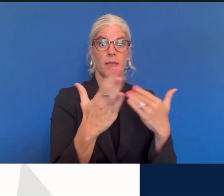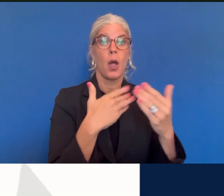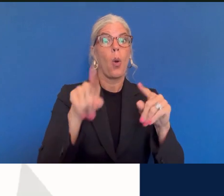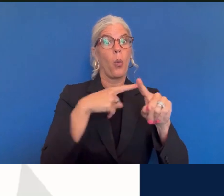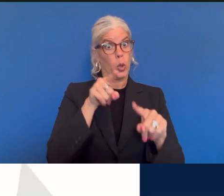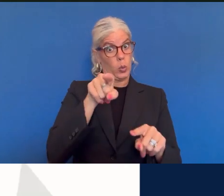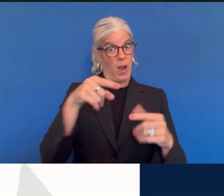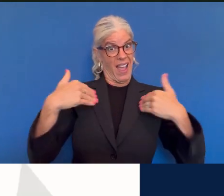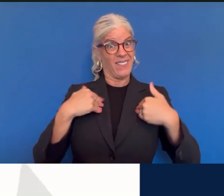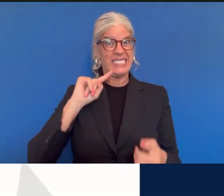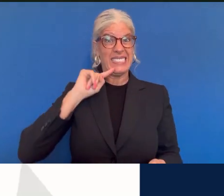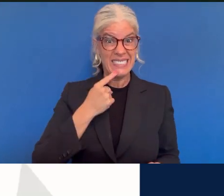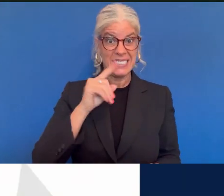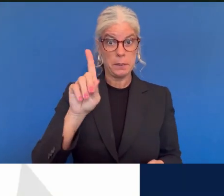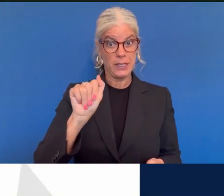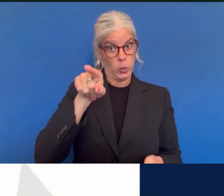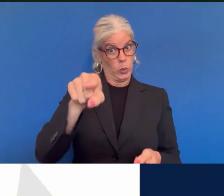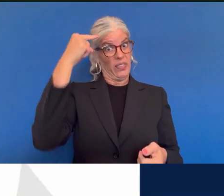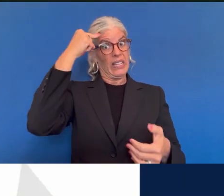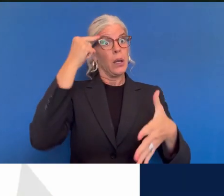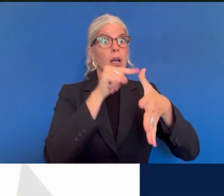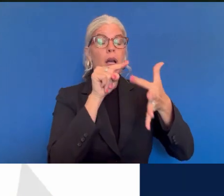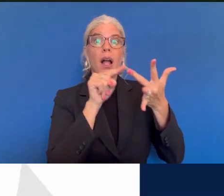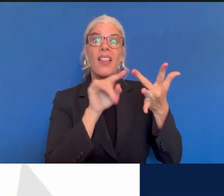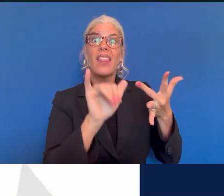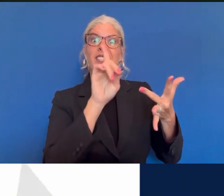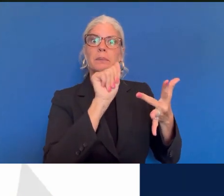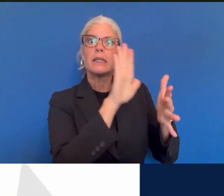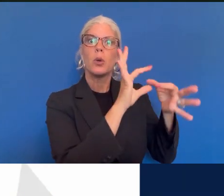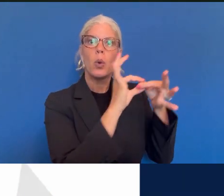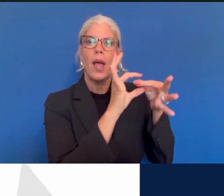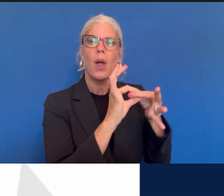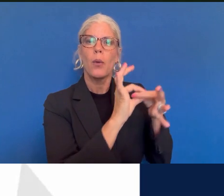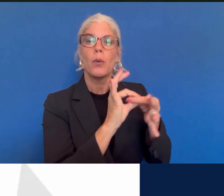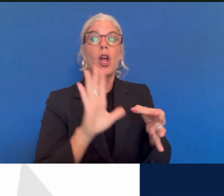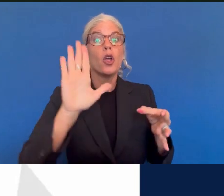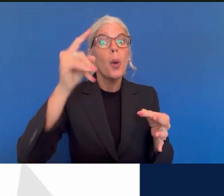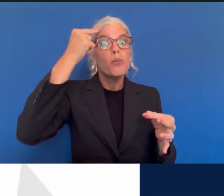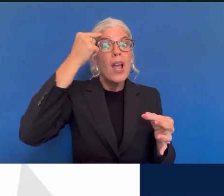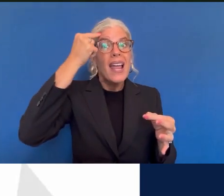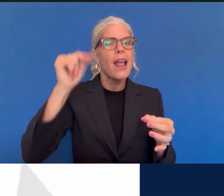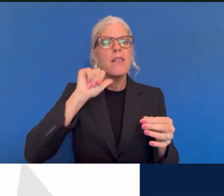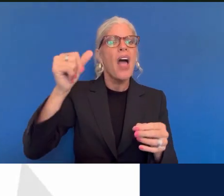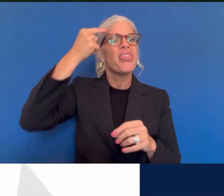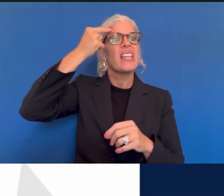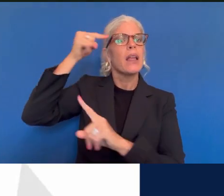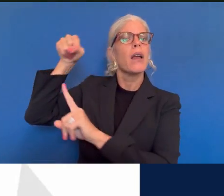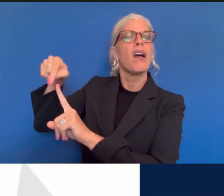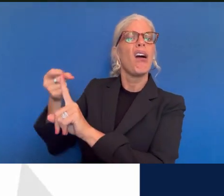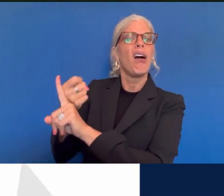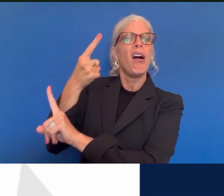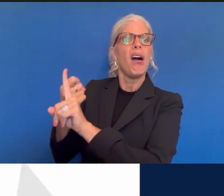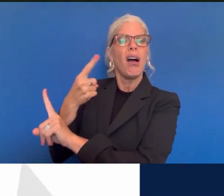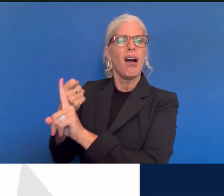cancer. No one is immune from cancer. And I think people with chronic disabilities of